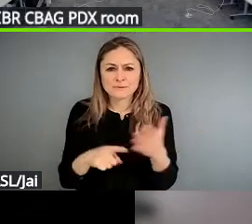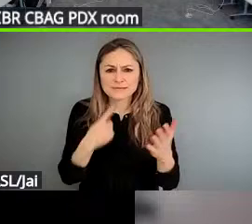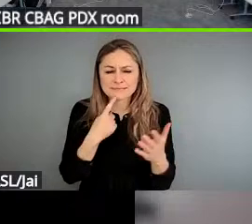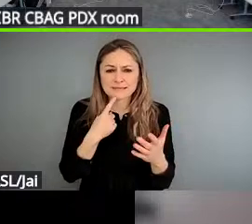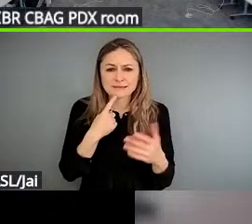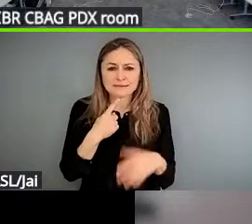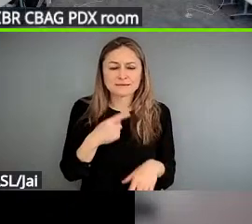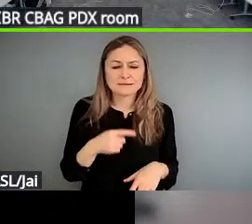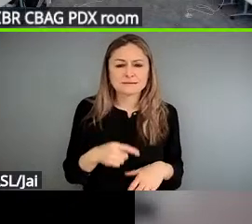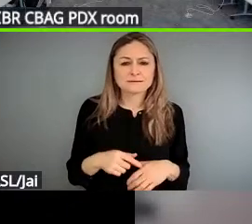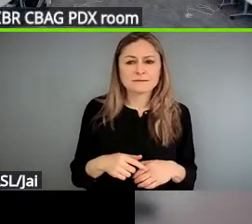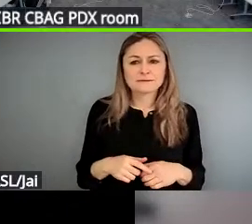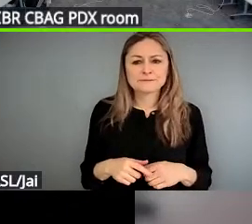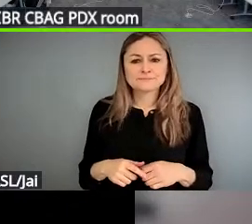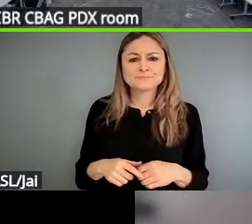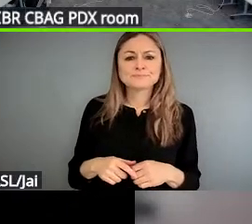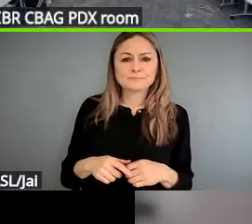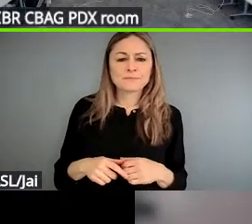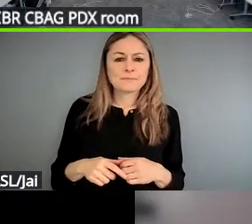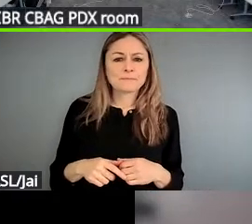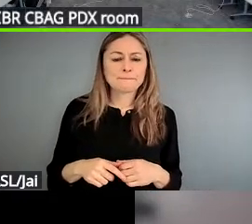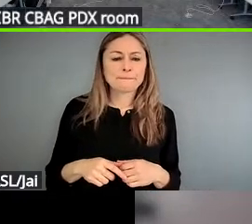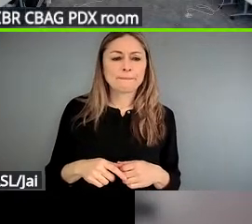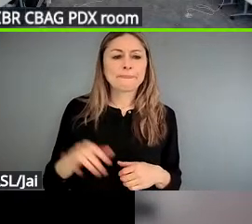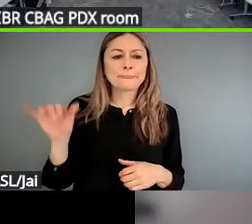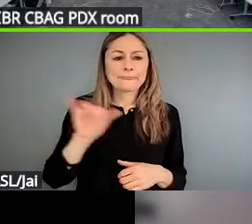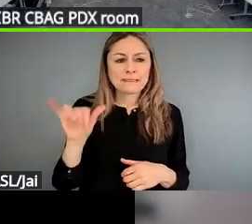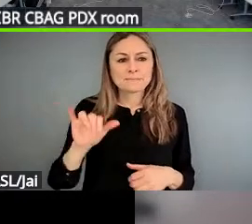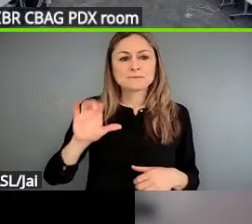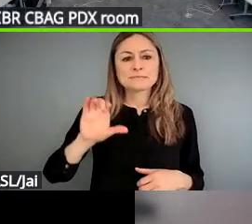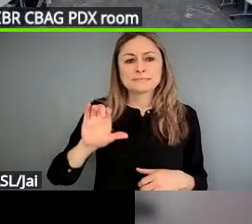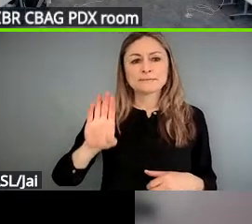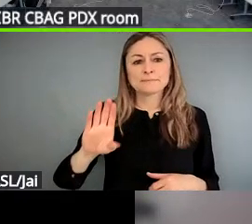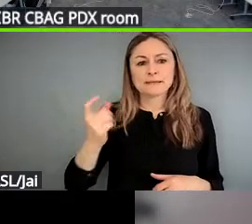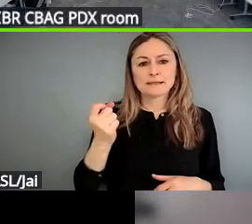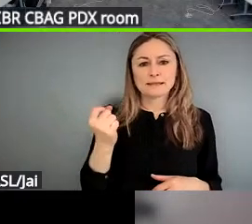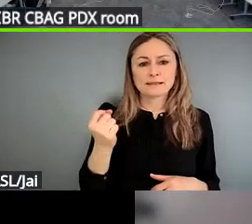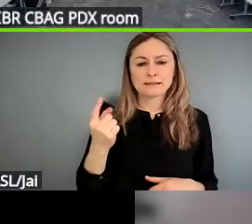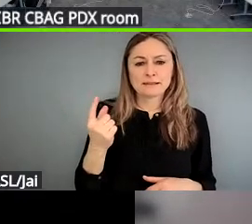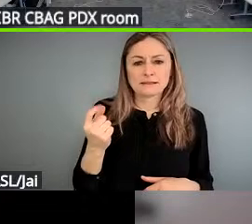say? Similar to CB11, talking about East Delta Park.